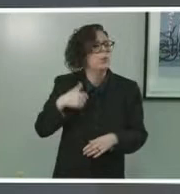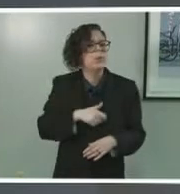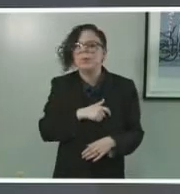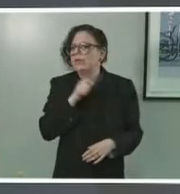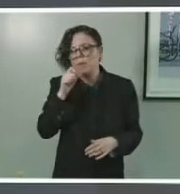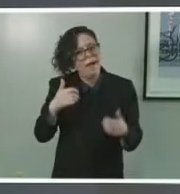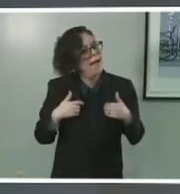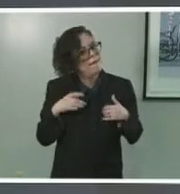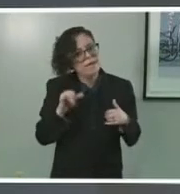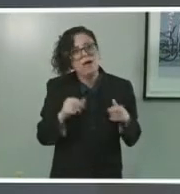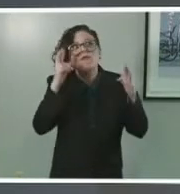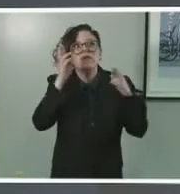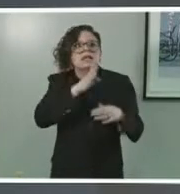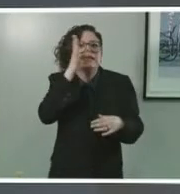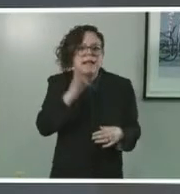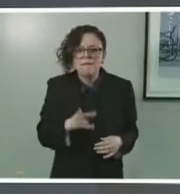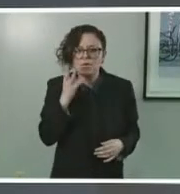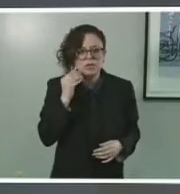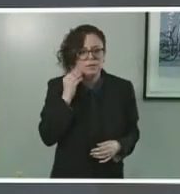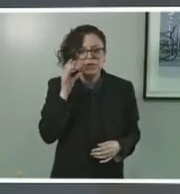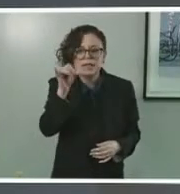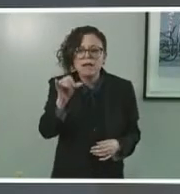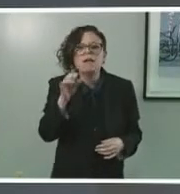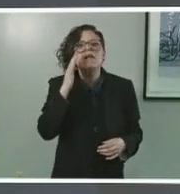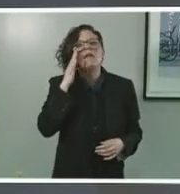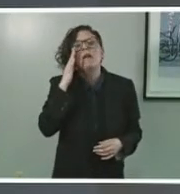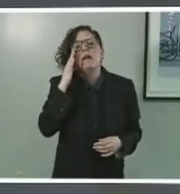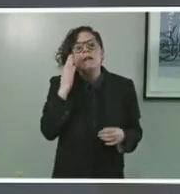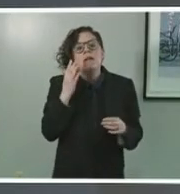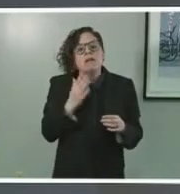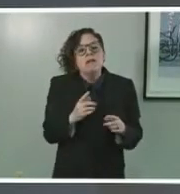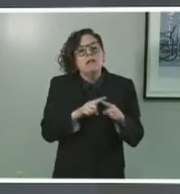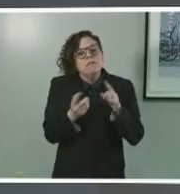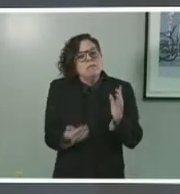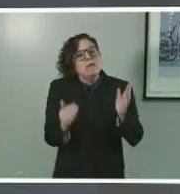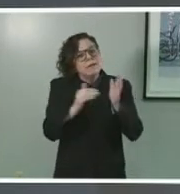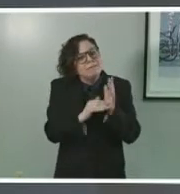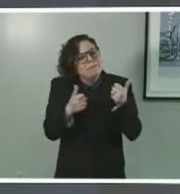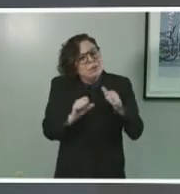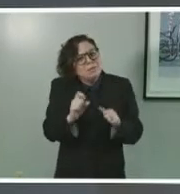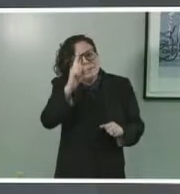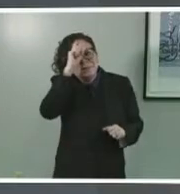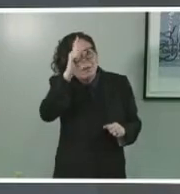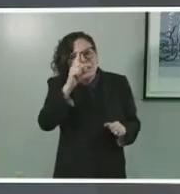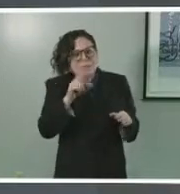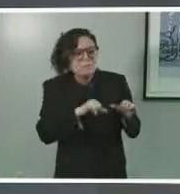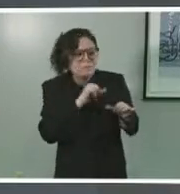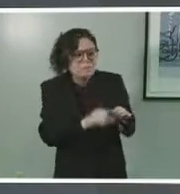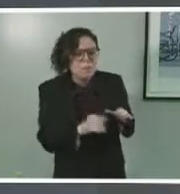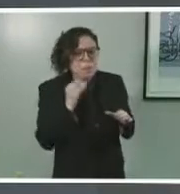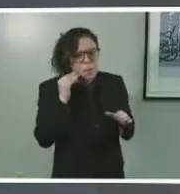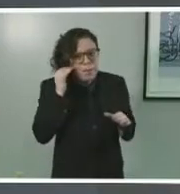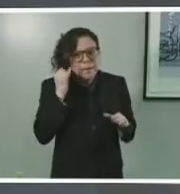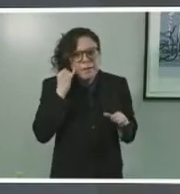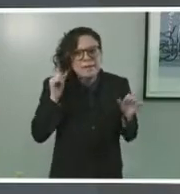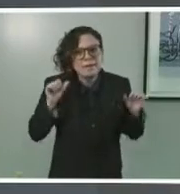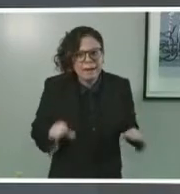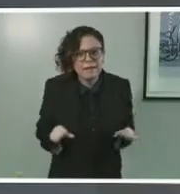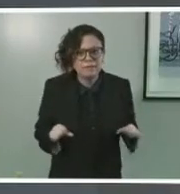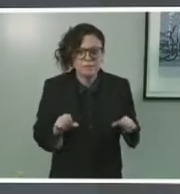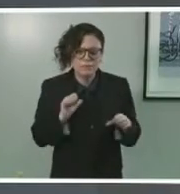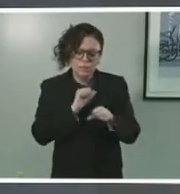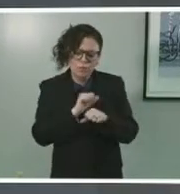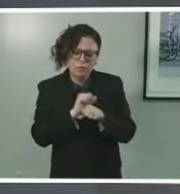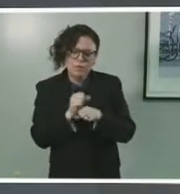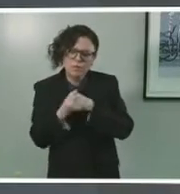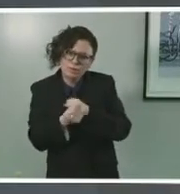there. But this is, again, encouraging people to be smart, to stay home, and work safely. And